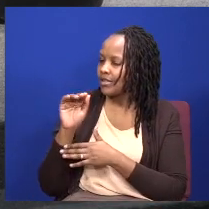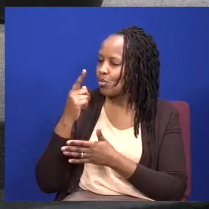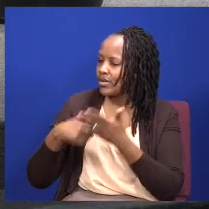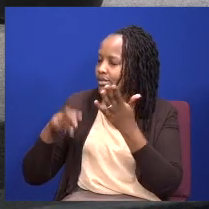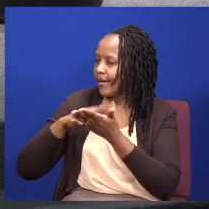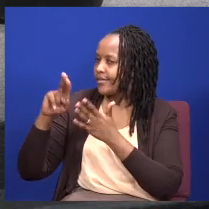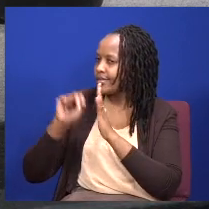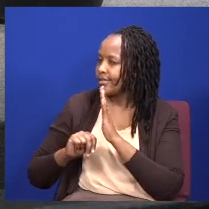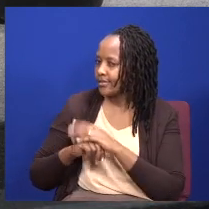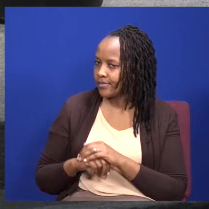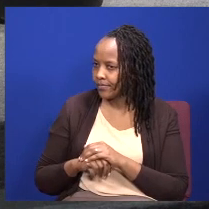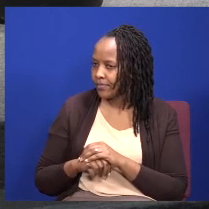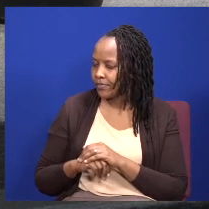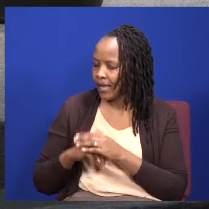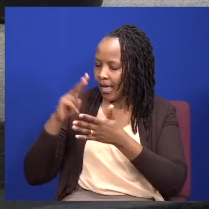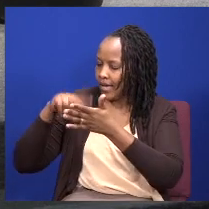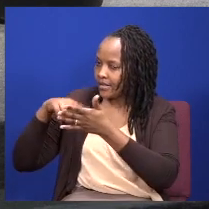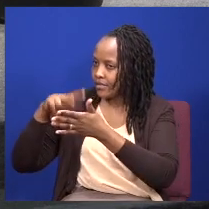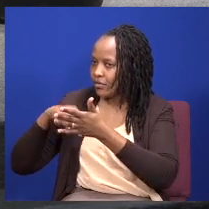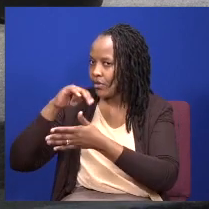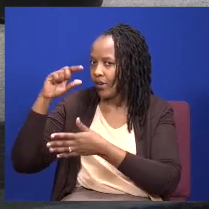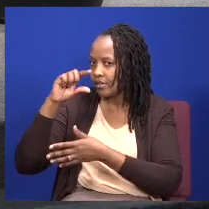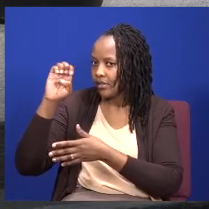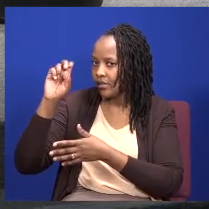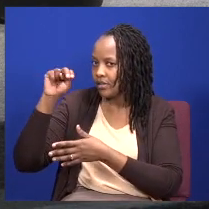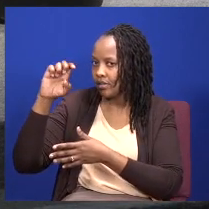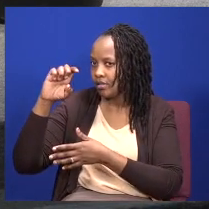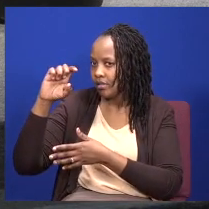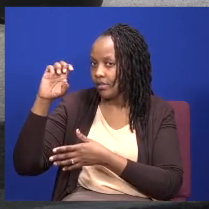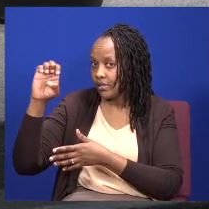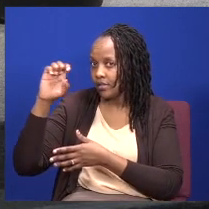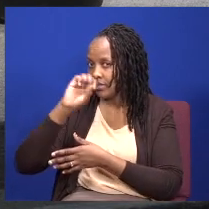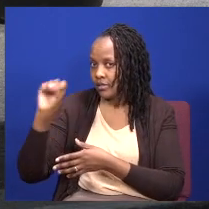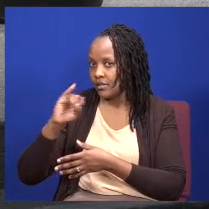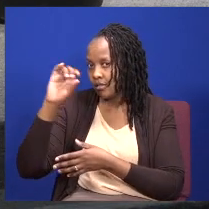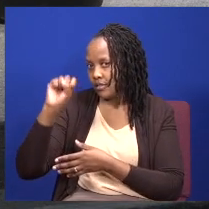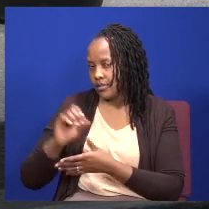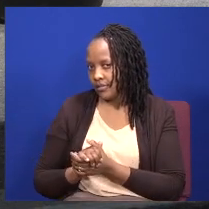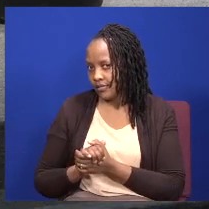righteousness? Nathan, read for us Genesis chapter 15, verse 6.